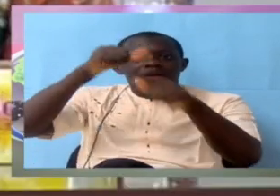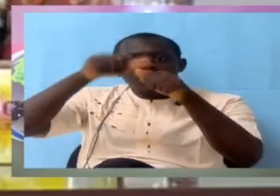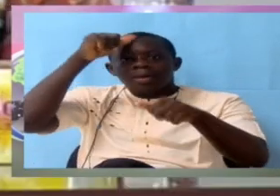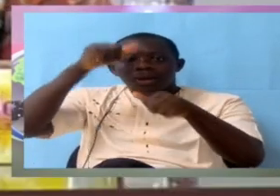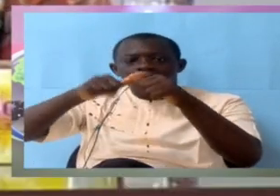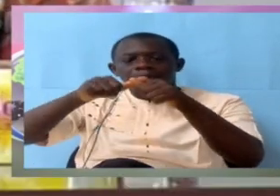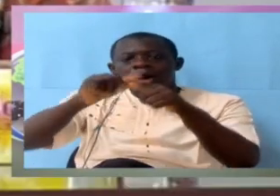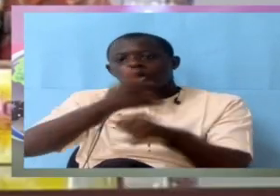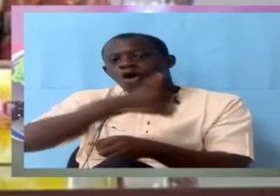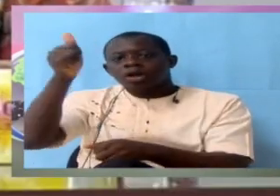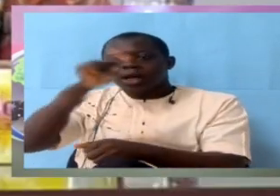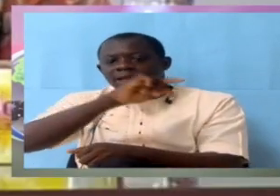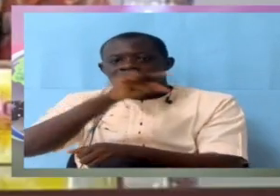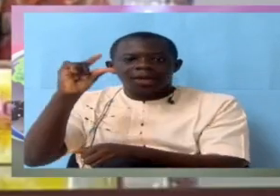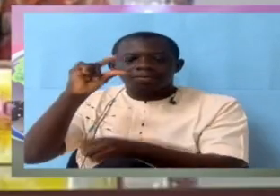There